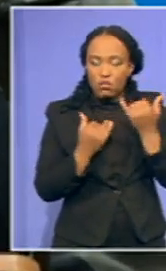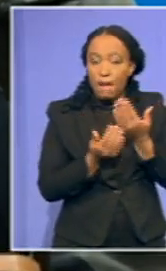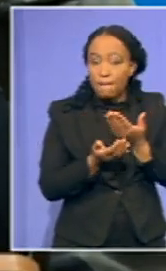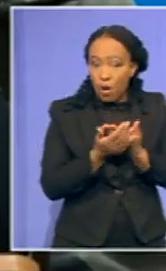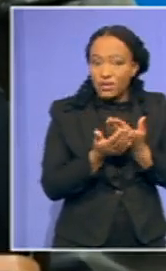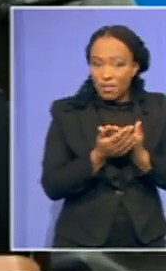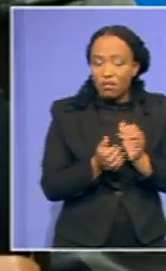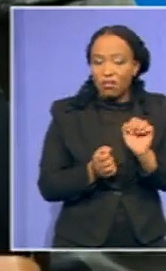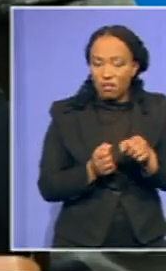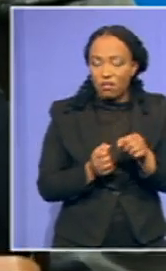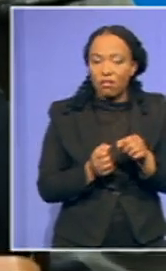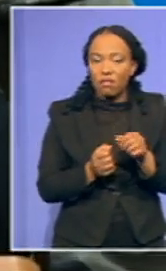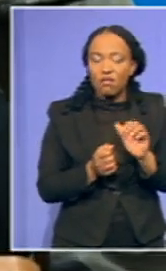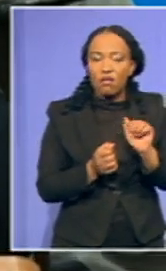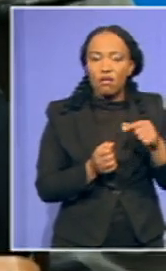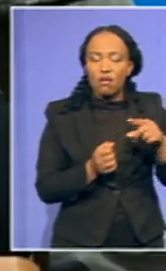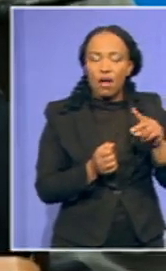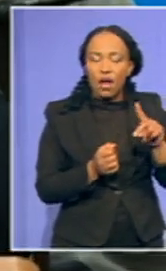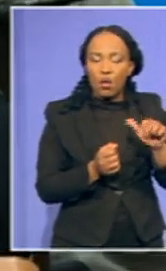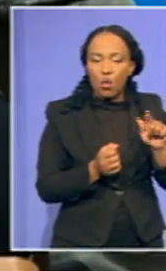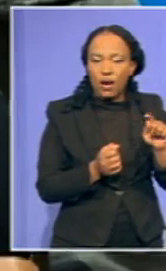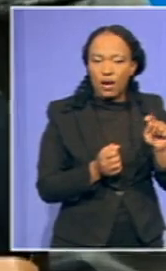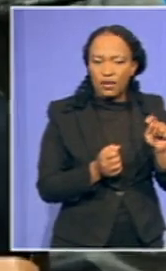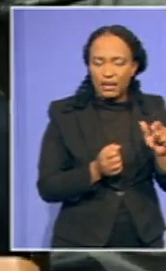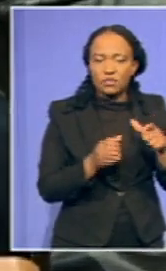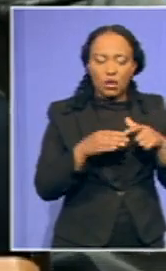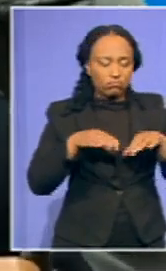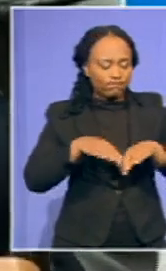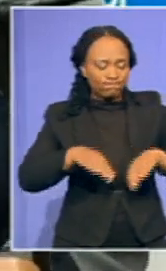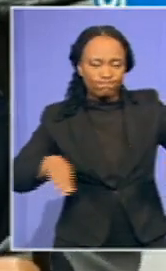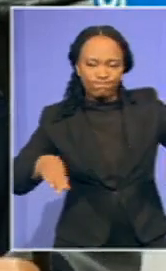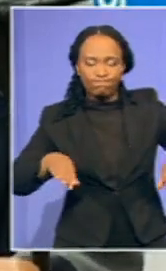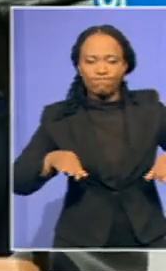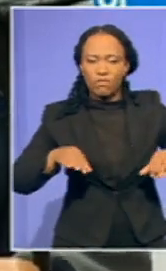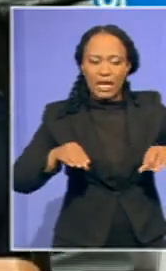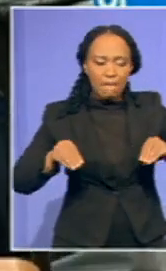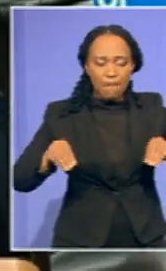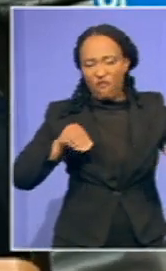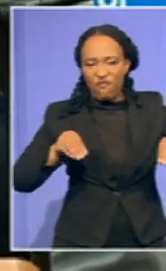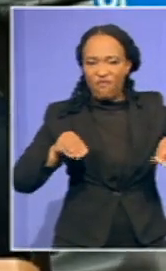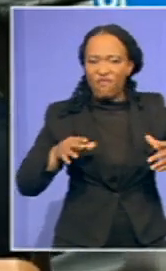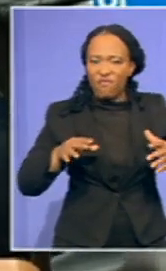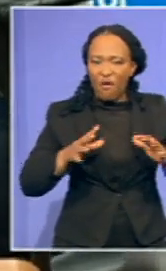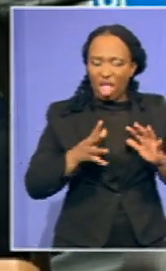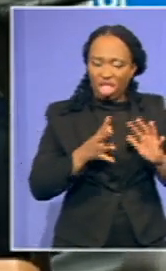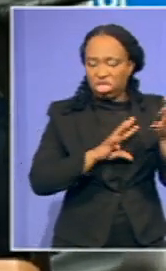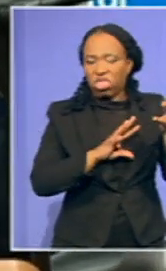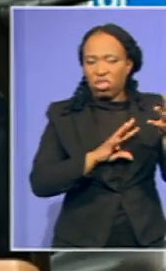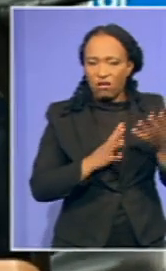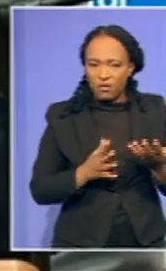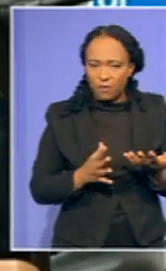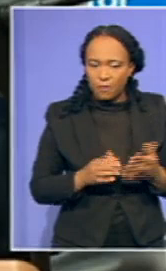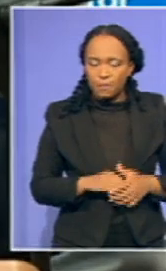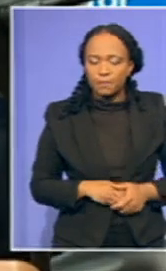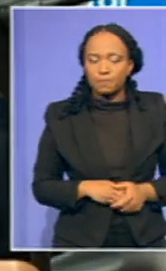that these aqueducts, for example, can be taken out, or other pipelines can be removed in the process. There's